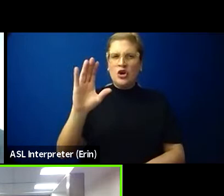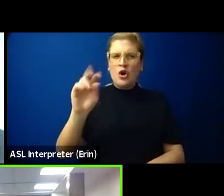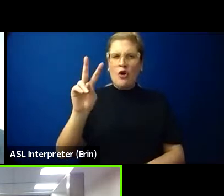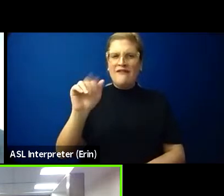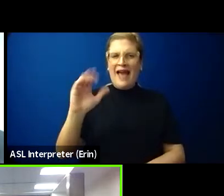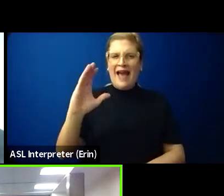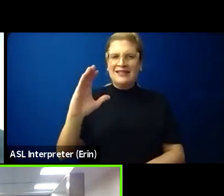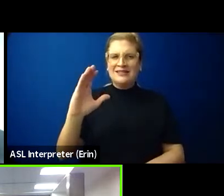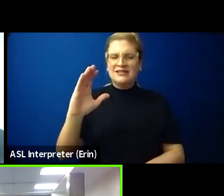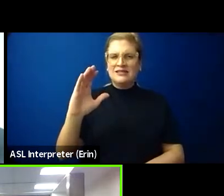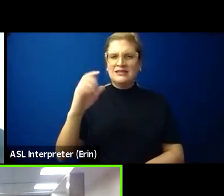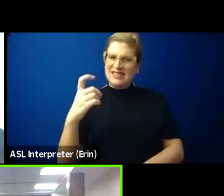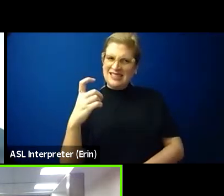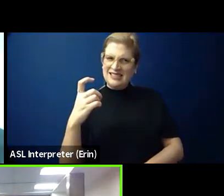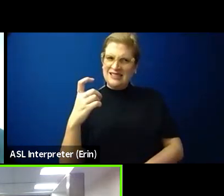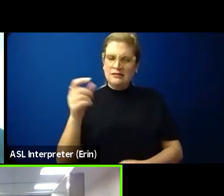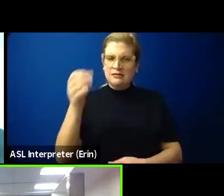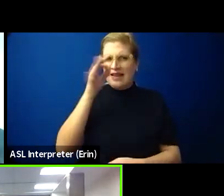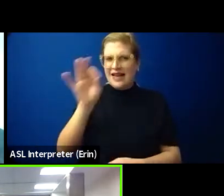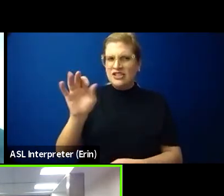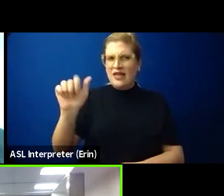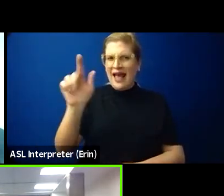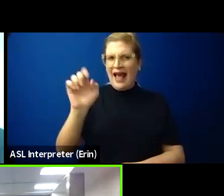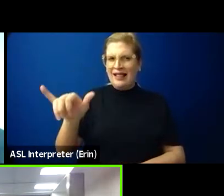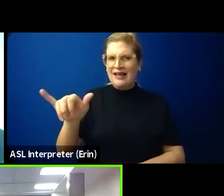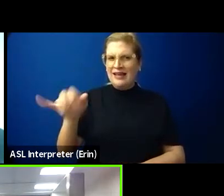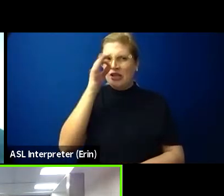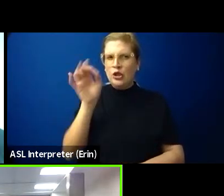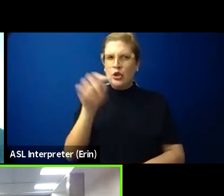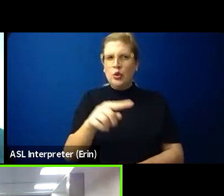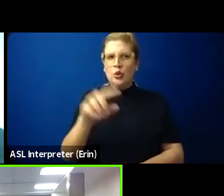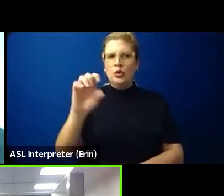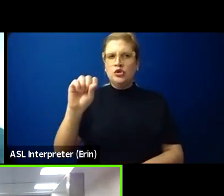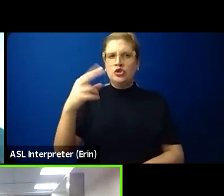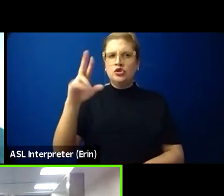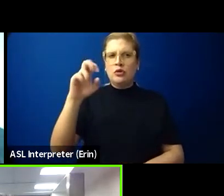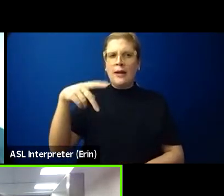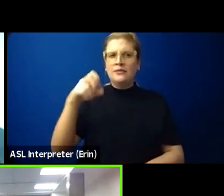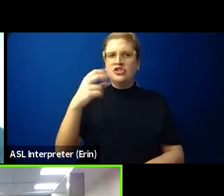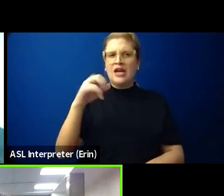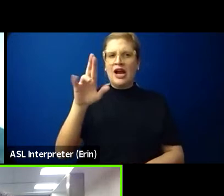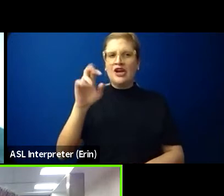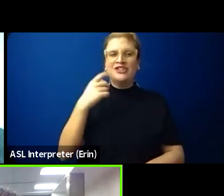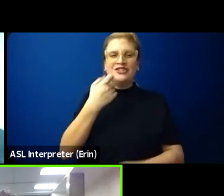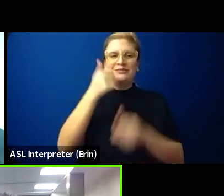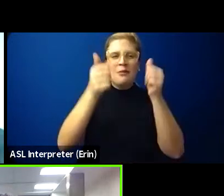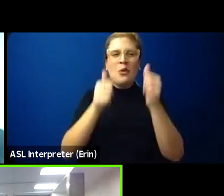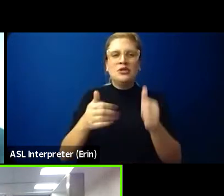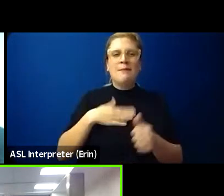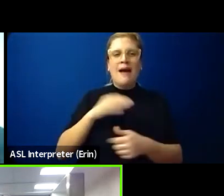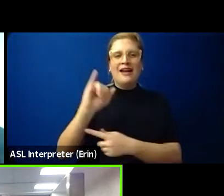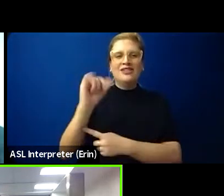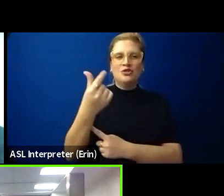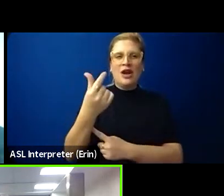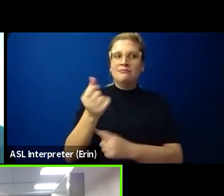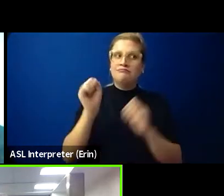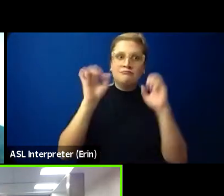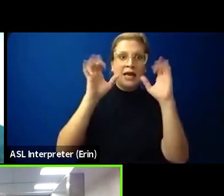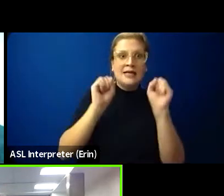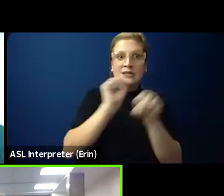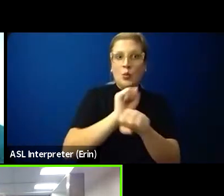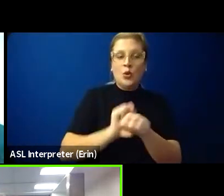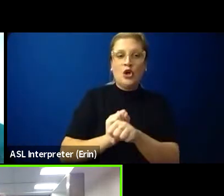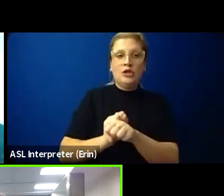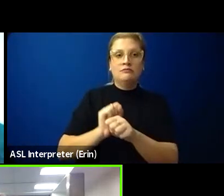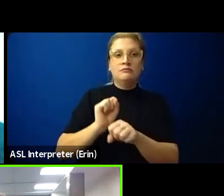alleyway. I think that's over by you, Commissioner Shropshire. I actually just posted it on my Instagram as well. It's some amazing work. But wanted to